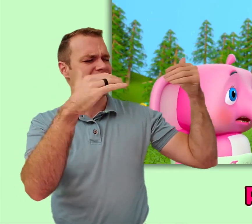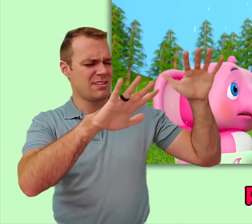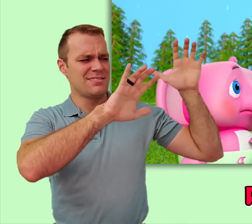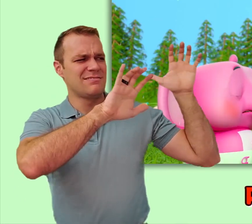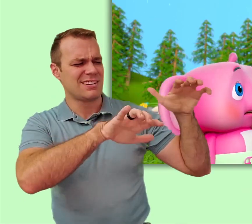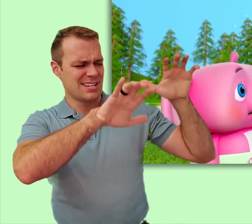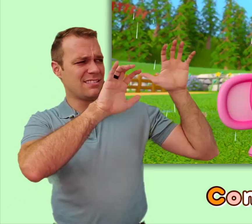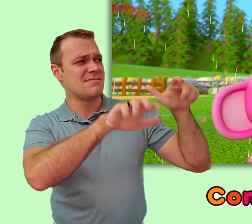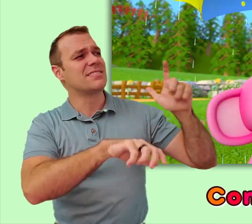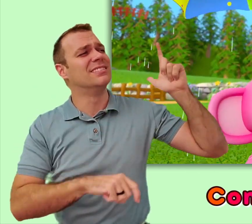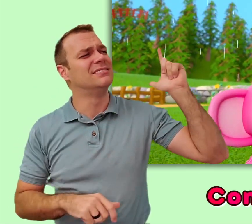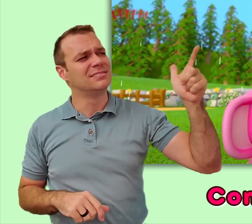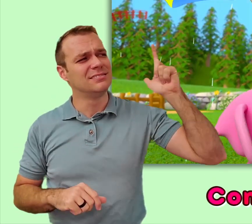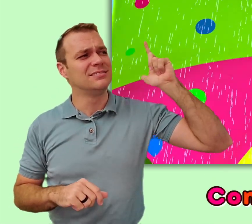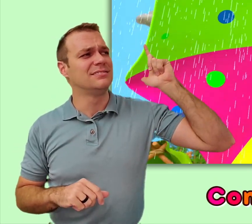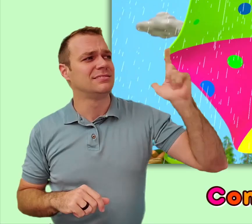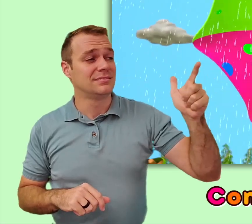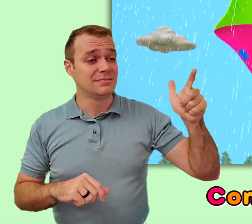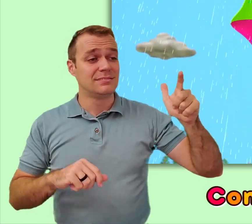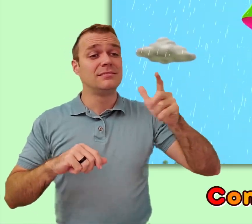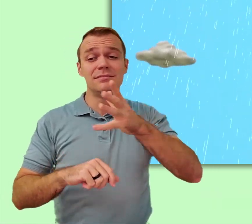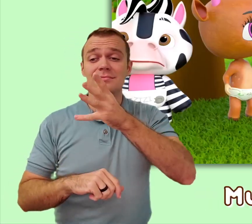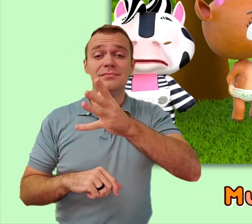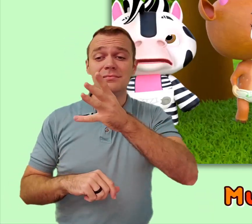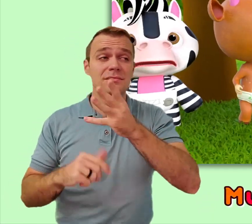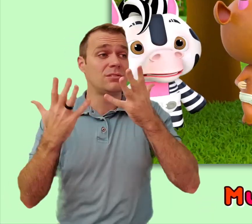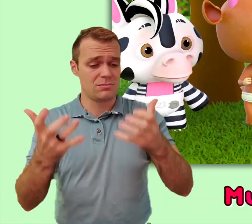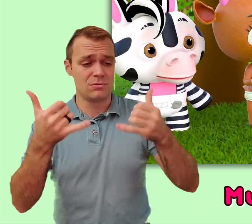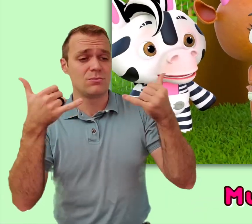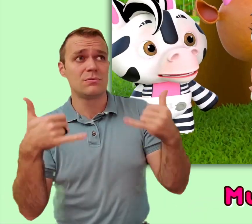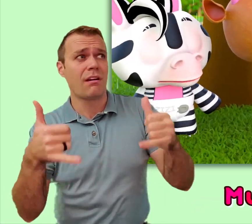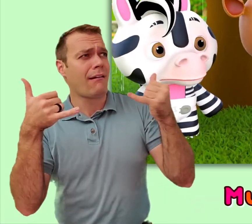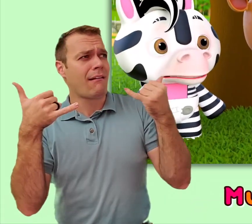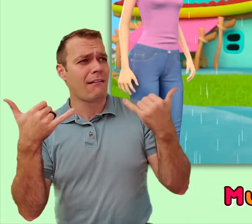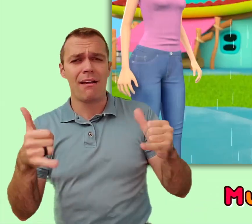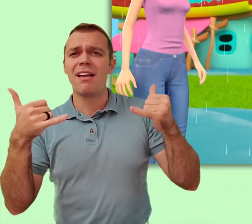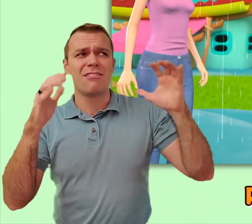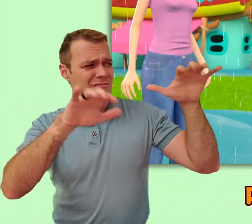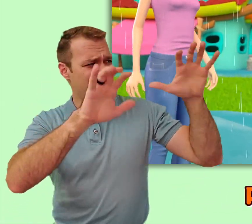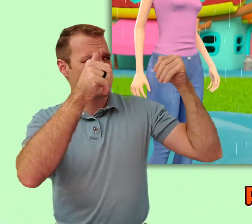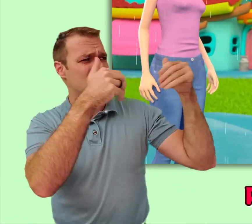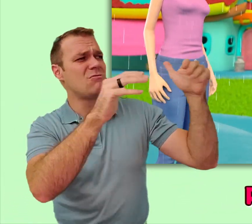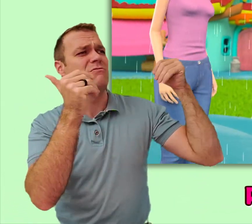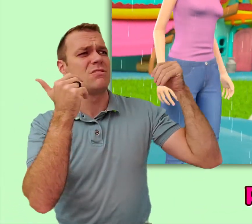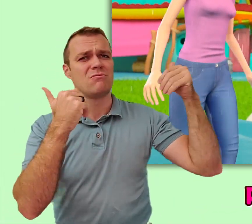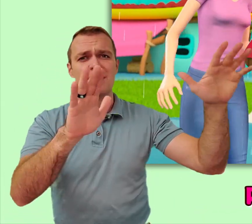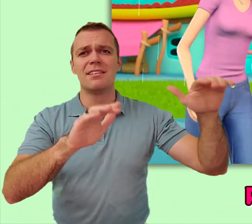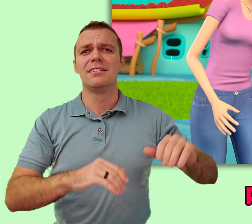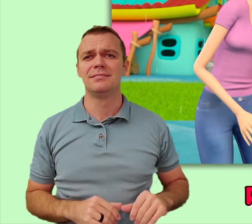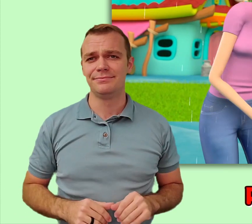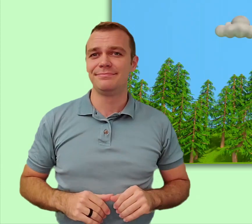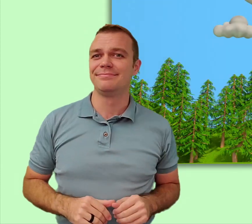Rain, go away, come again another day. Mommy wants to play. Rain,